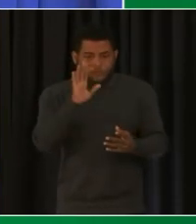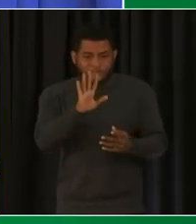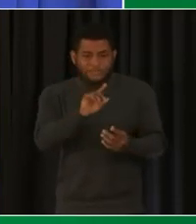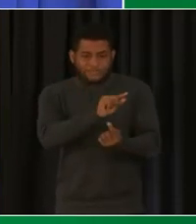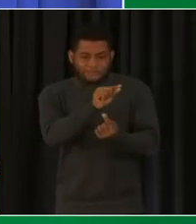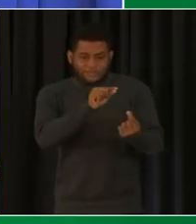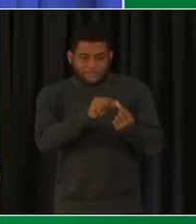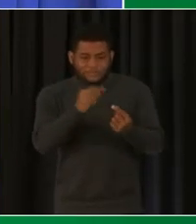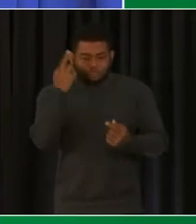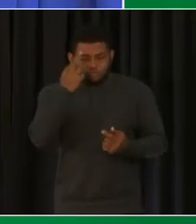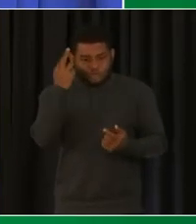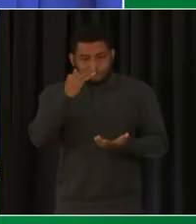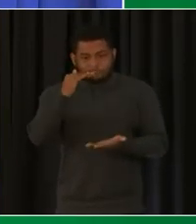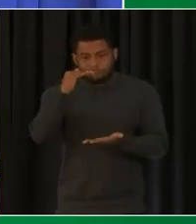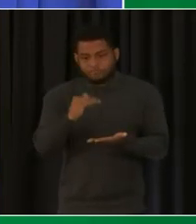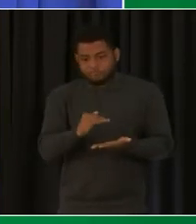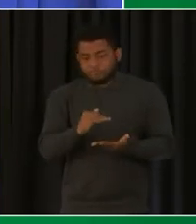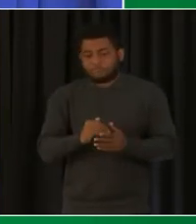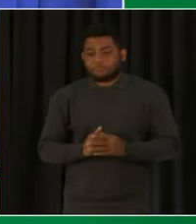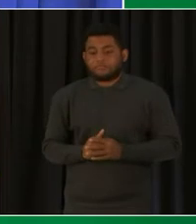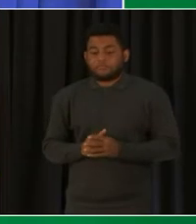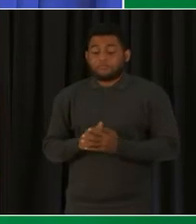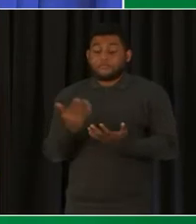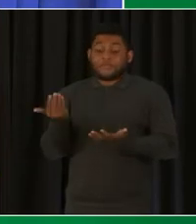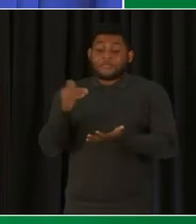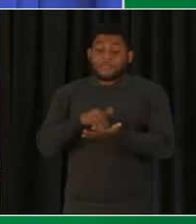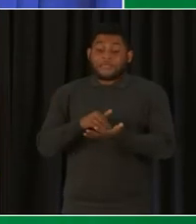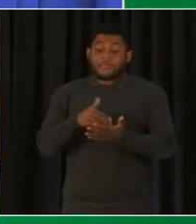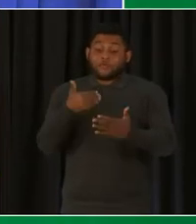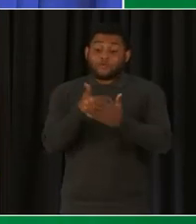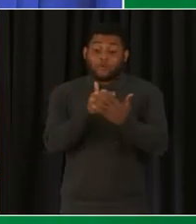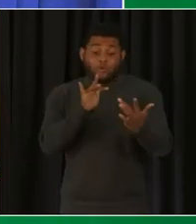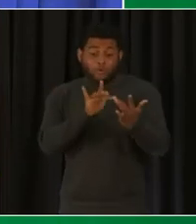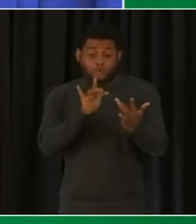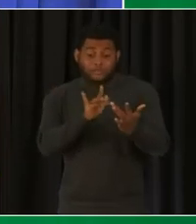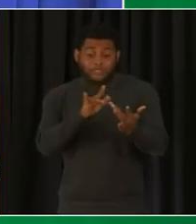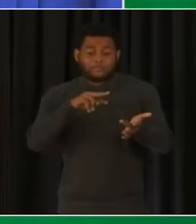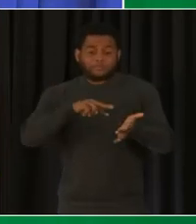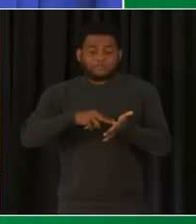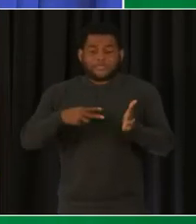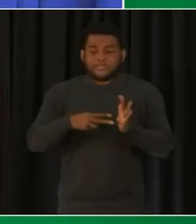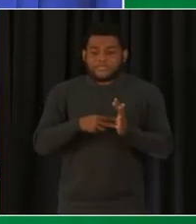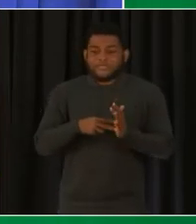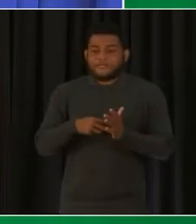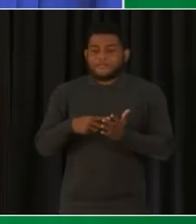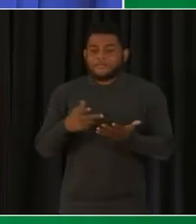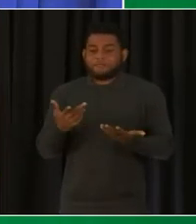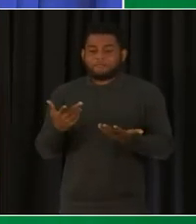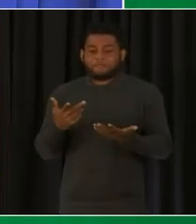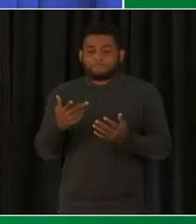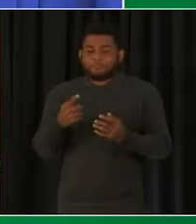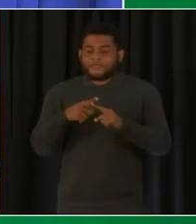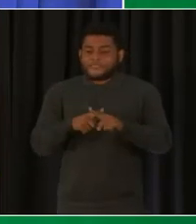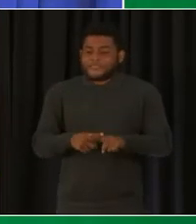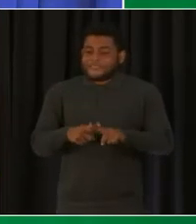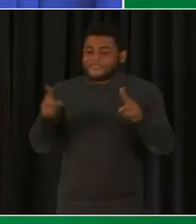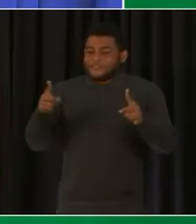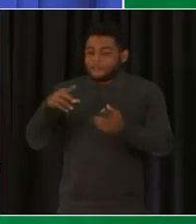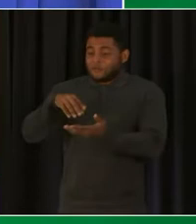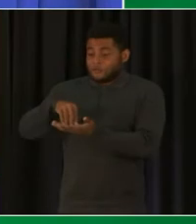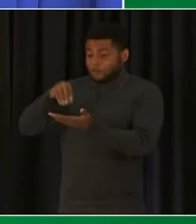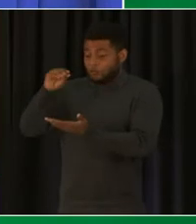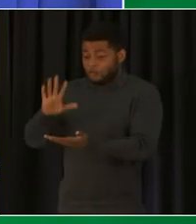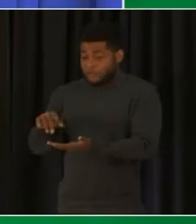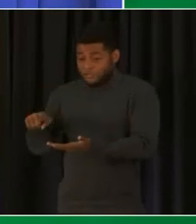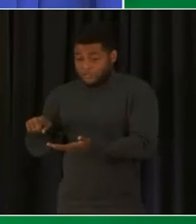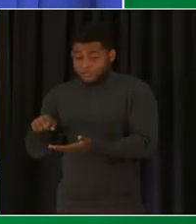And so again, the definition for close contact, as the Chancellor pointed out, is a little different from students compared